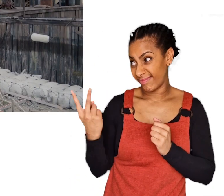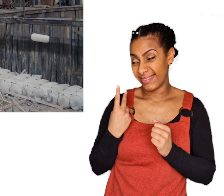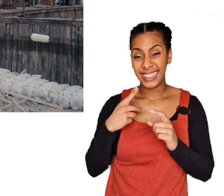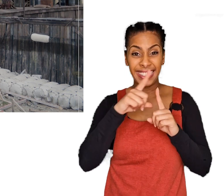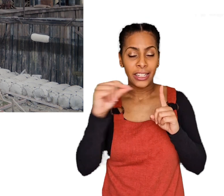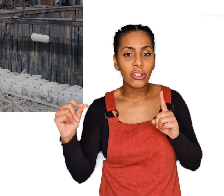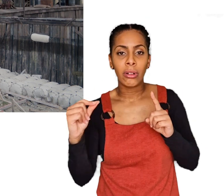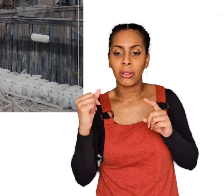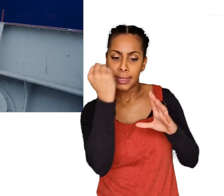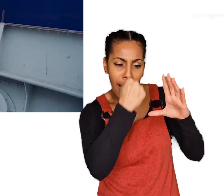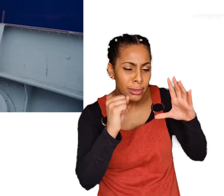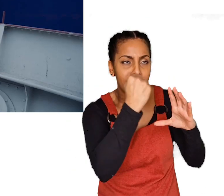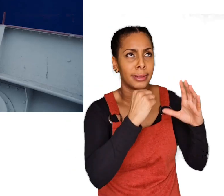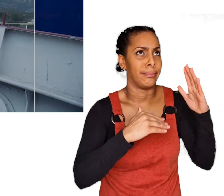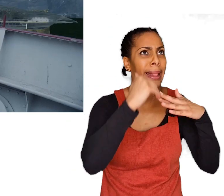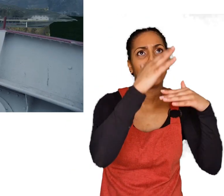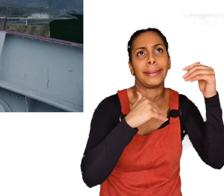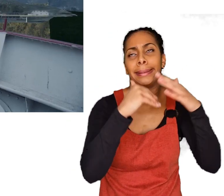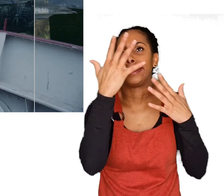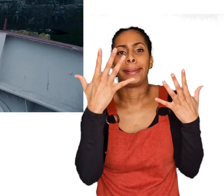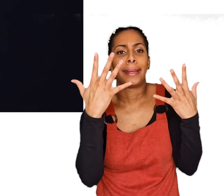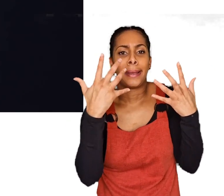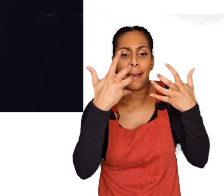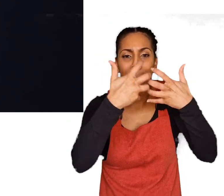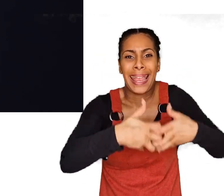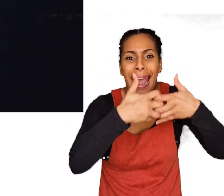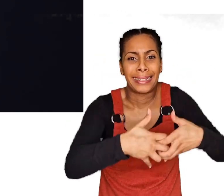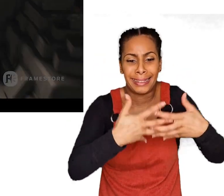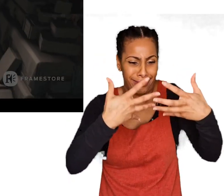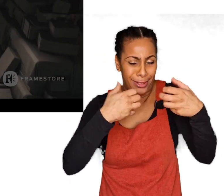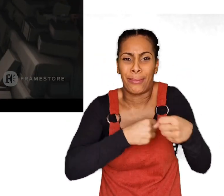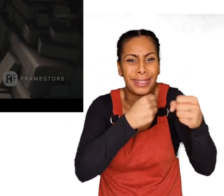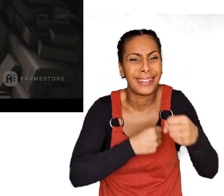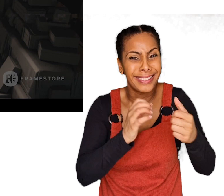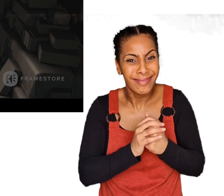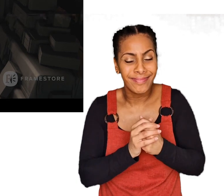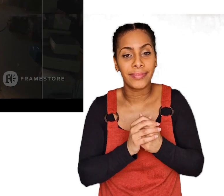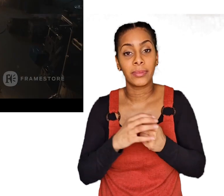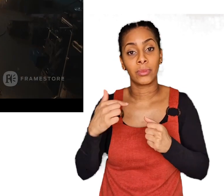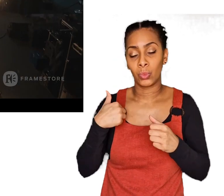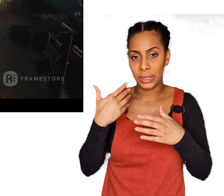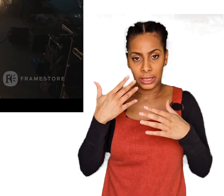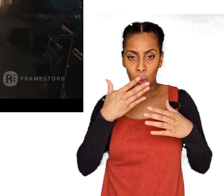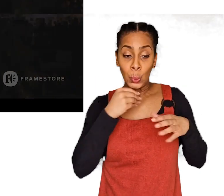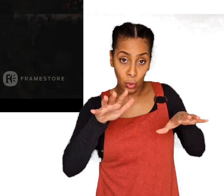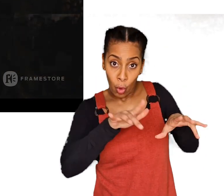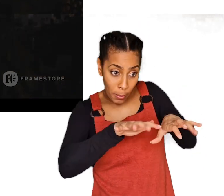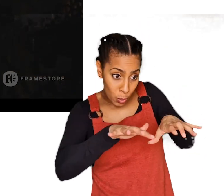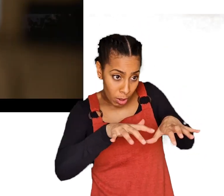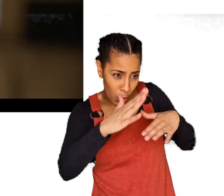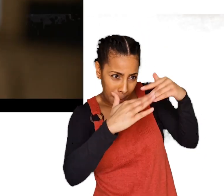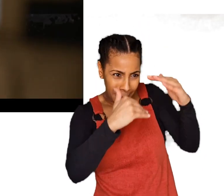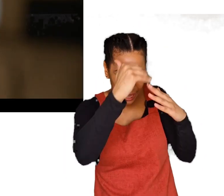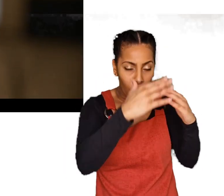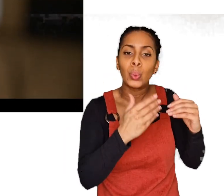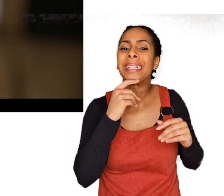or builders or carpenters or mechanics. We build digitally in the computer any kind of object